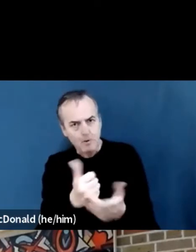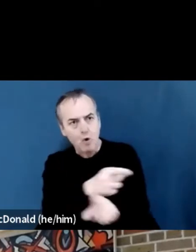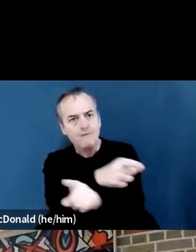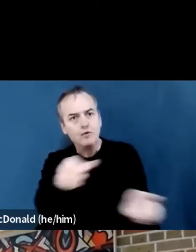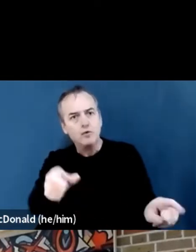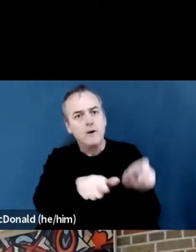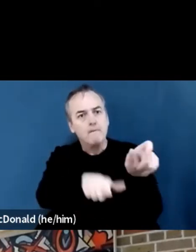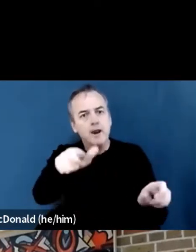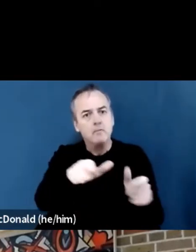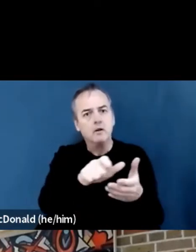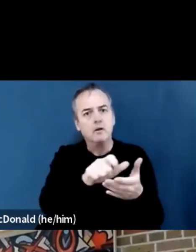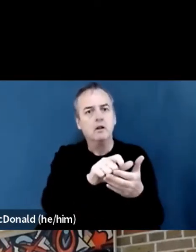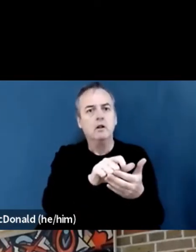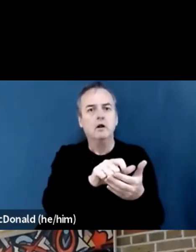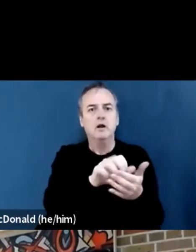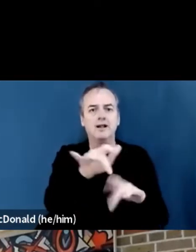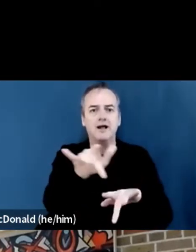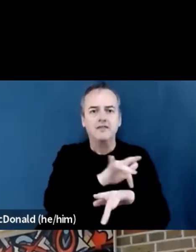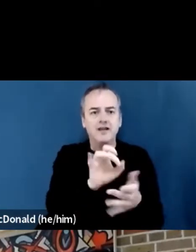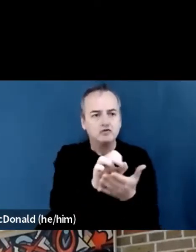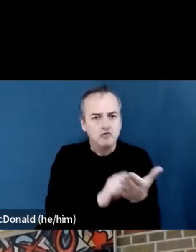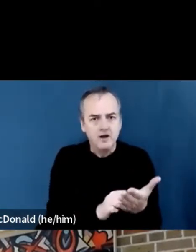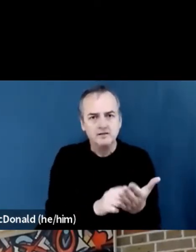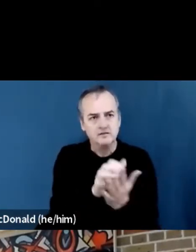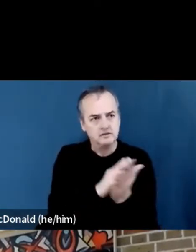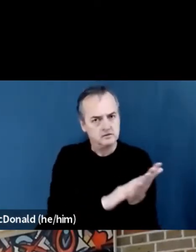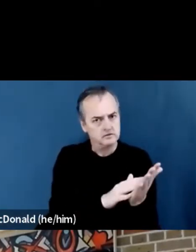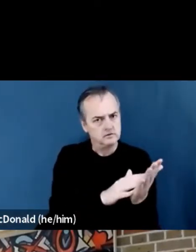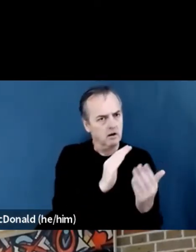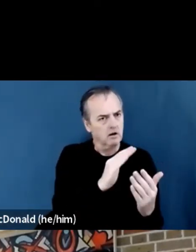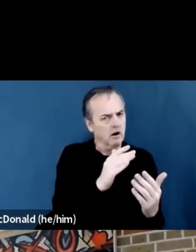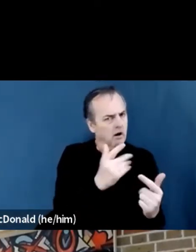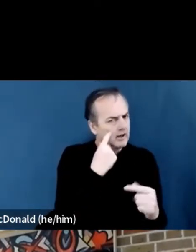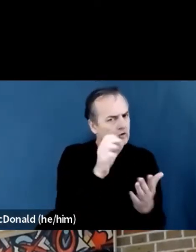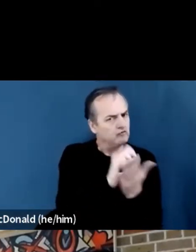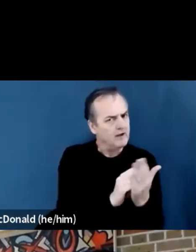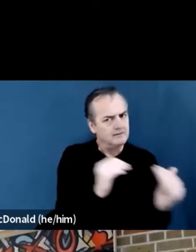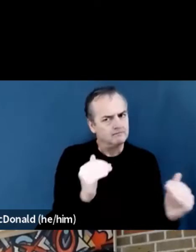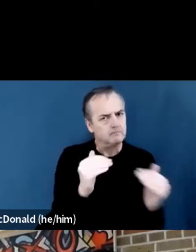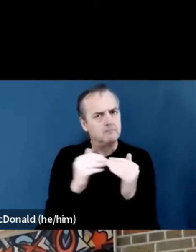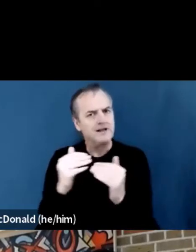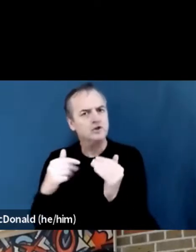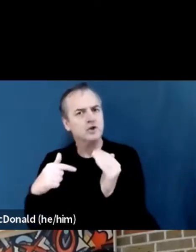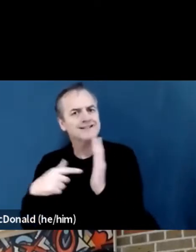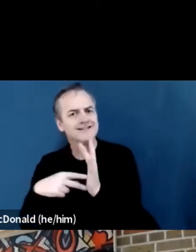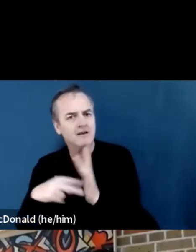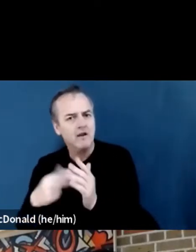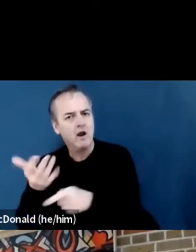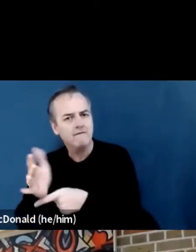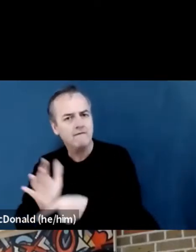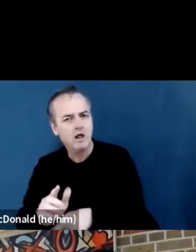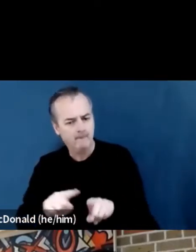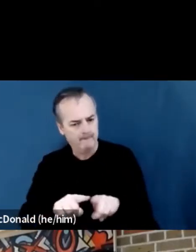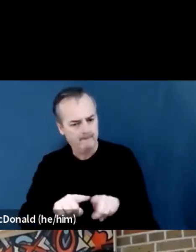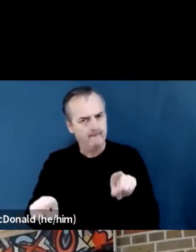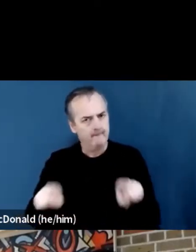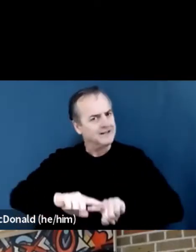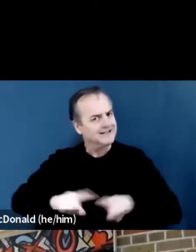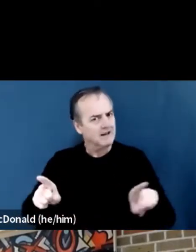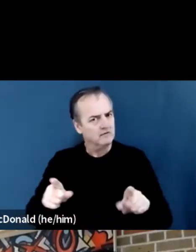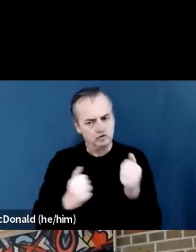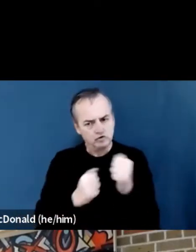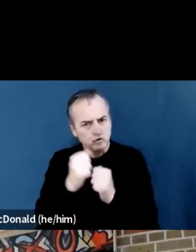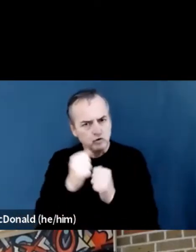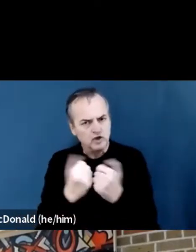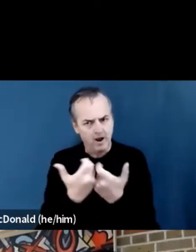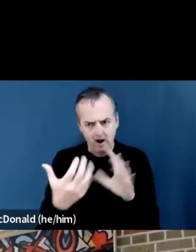offer the TV world, but that it can be quite difficult to understand how to have the conversations across the two formats and